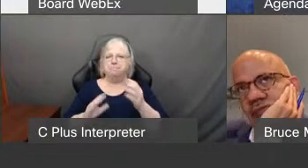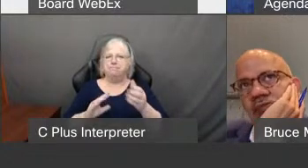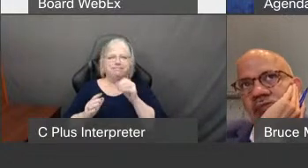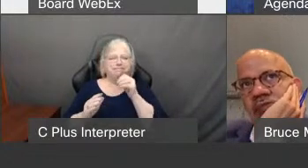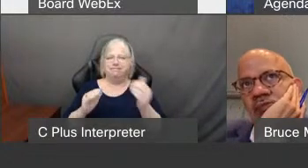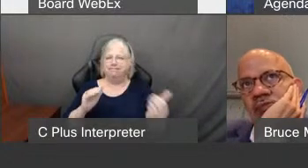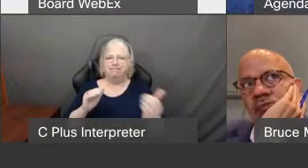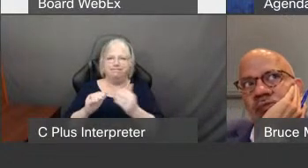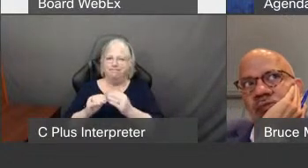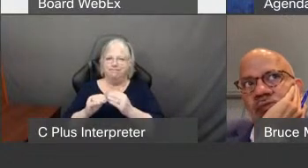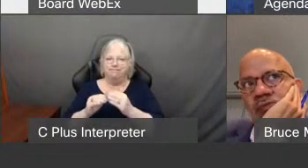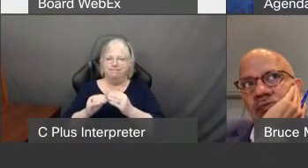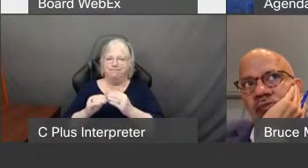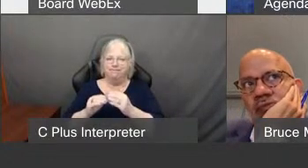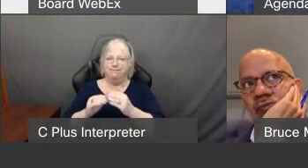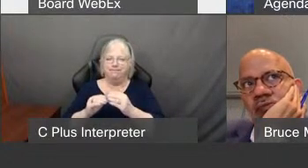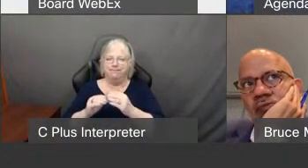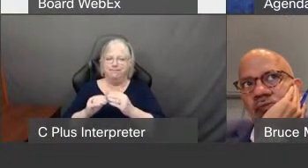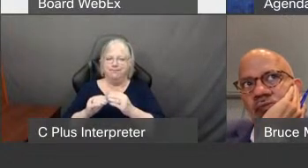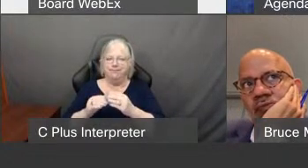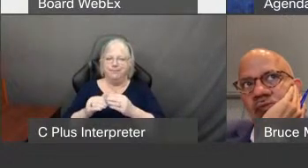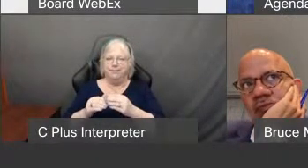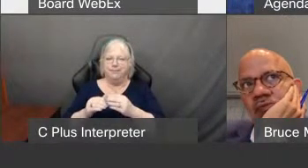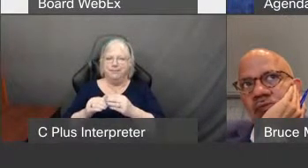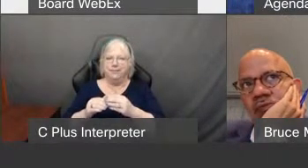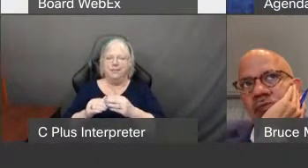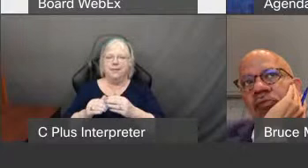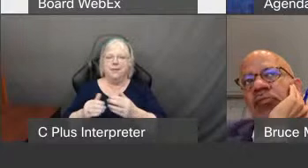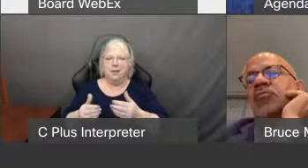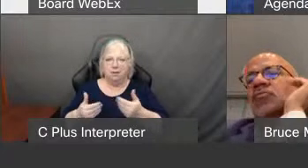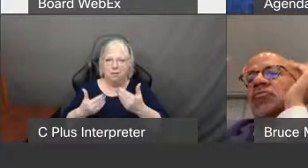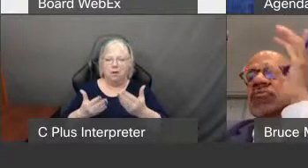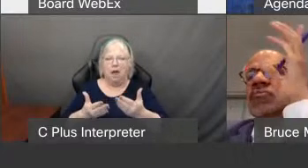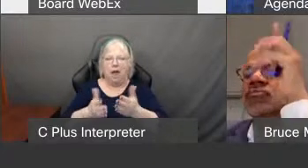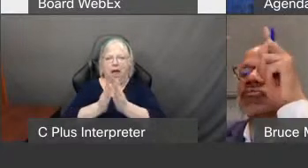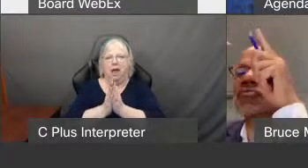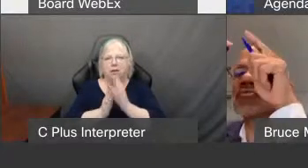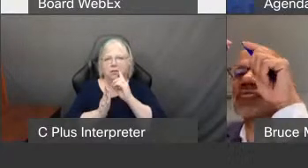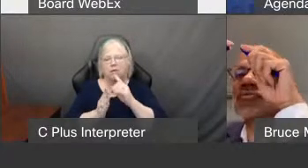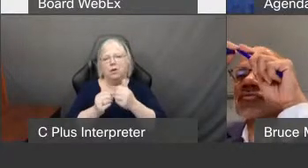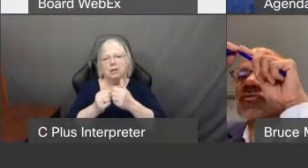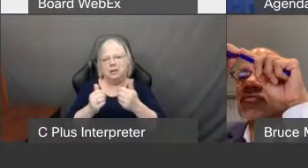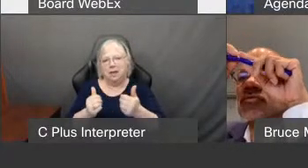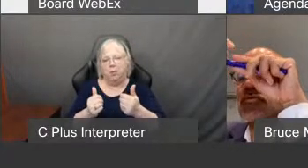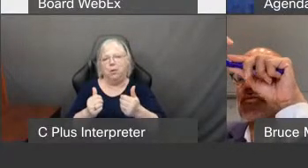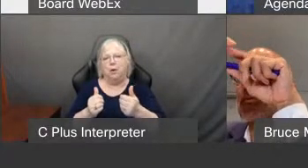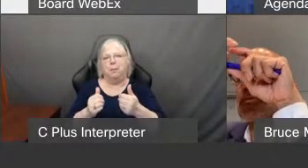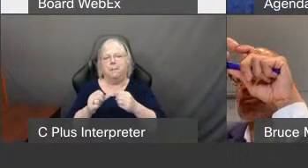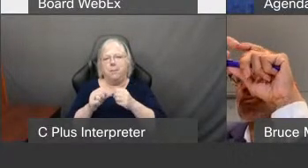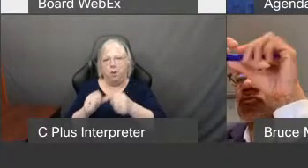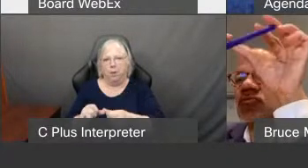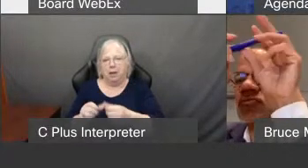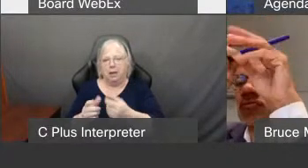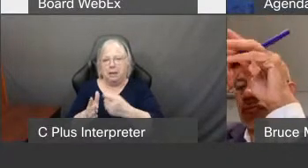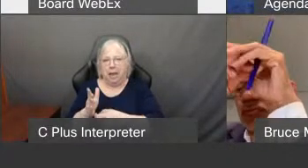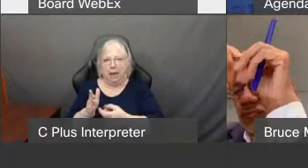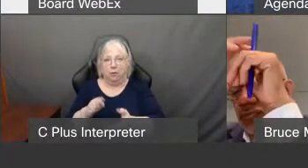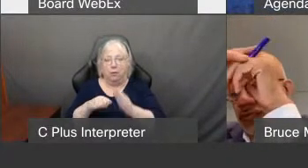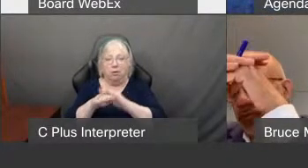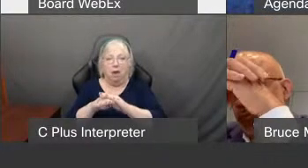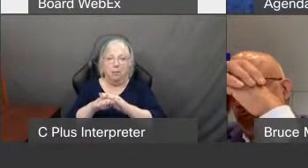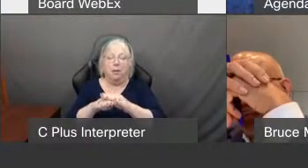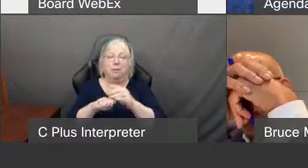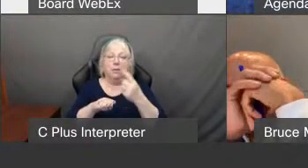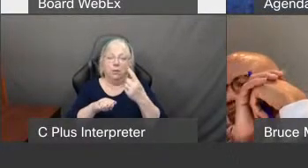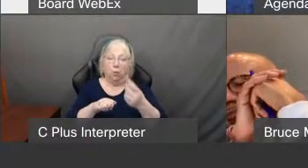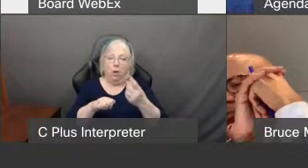unfair to come forward with a separate permanent tax on top of a permanent tax to deal with